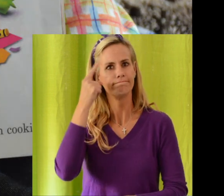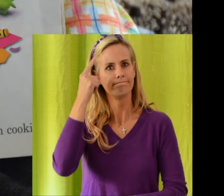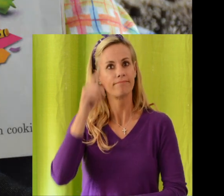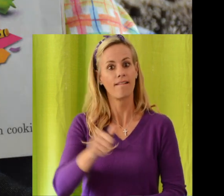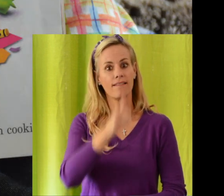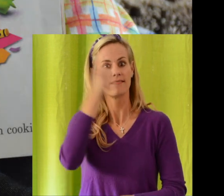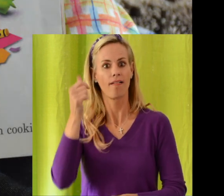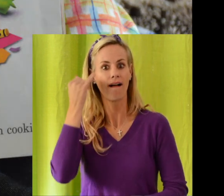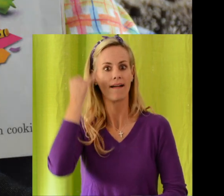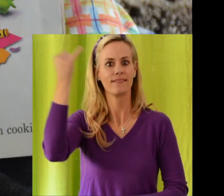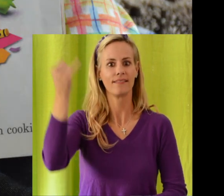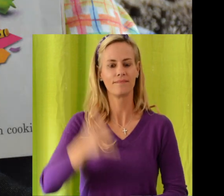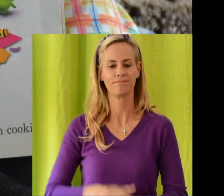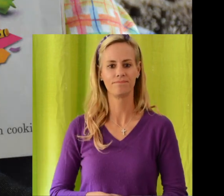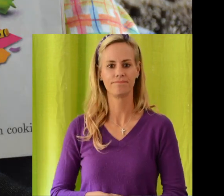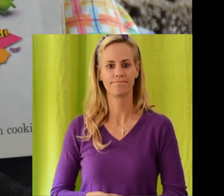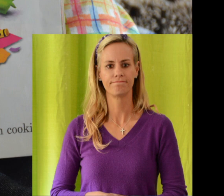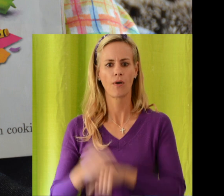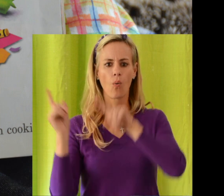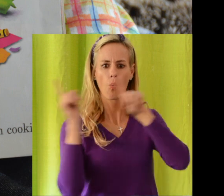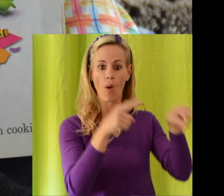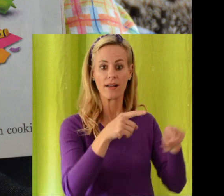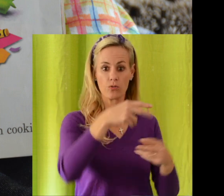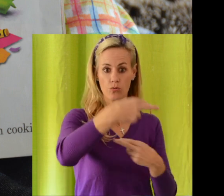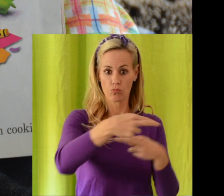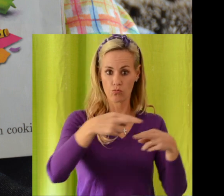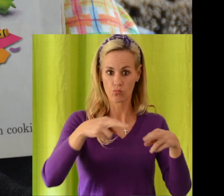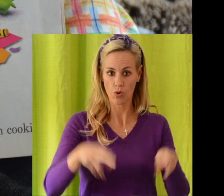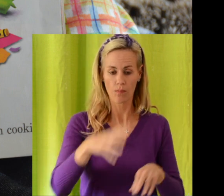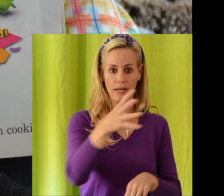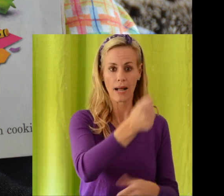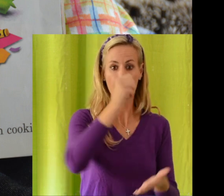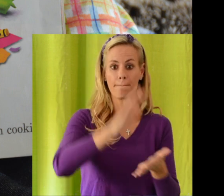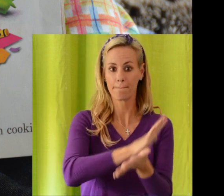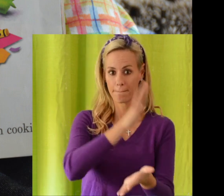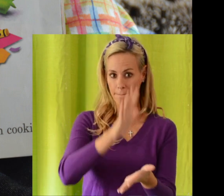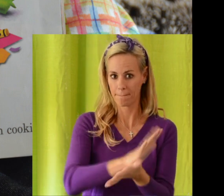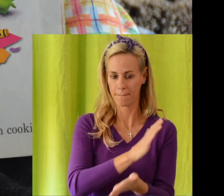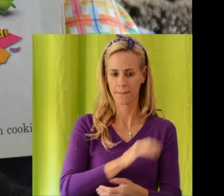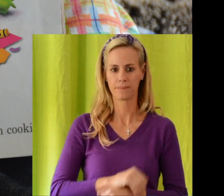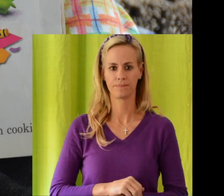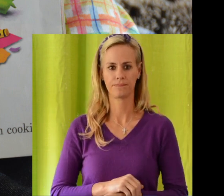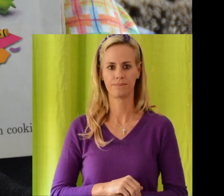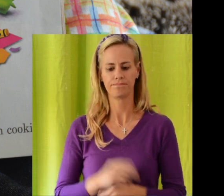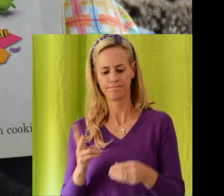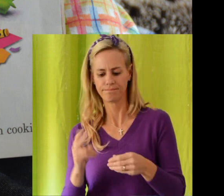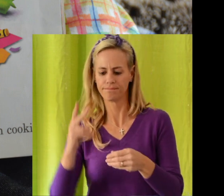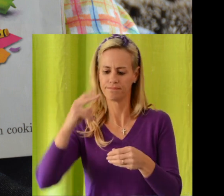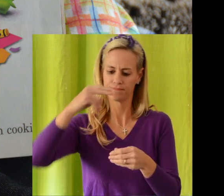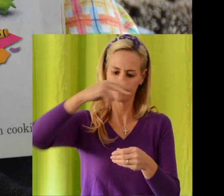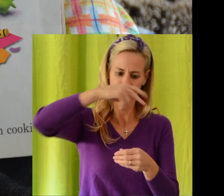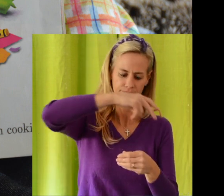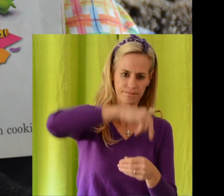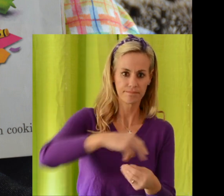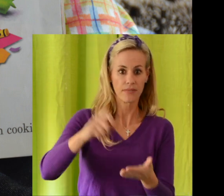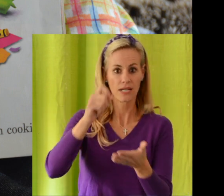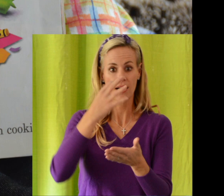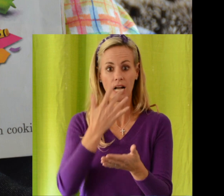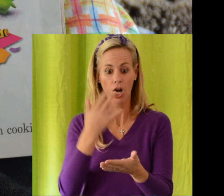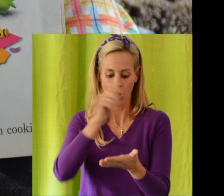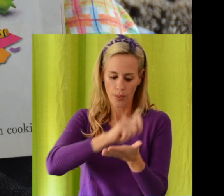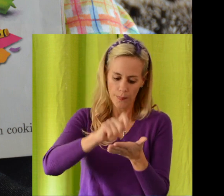Alfie thought of another idea. Alfie went to his room and got some paper. He cut